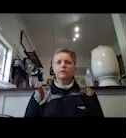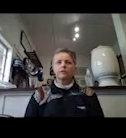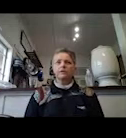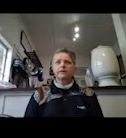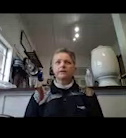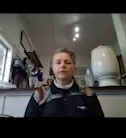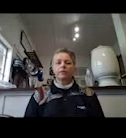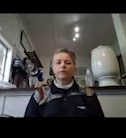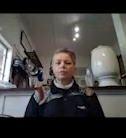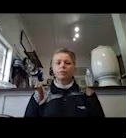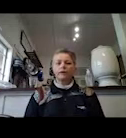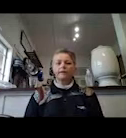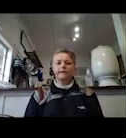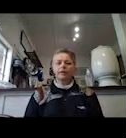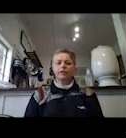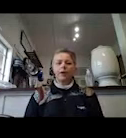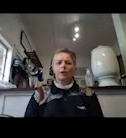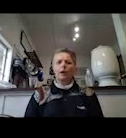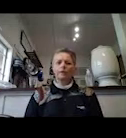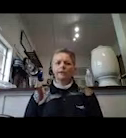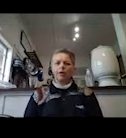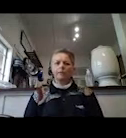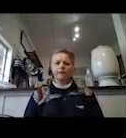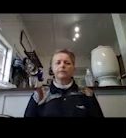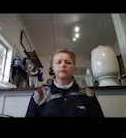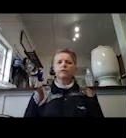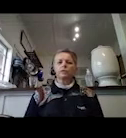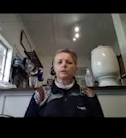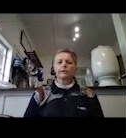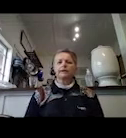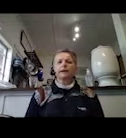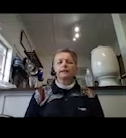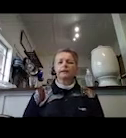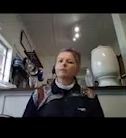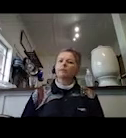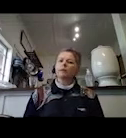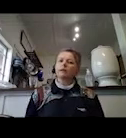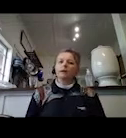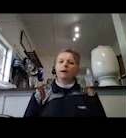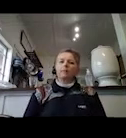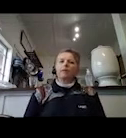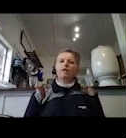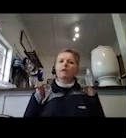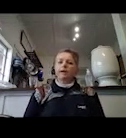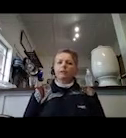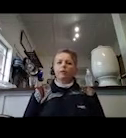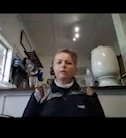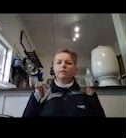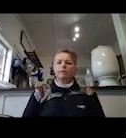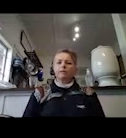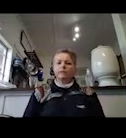civil law is very broad, and so one way of describing civil law is that they tend to be